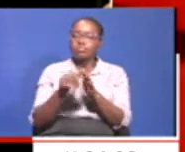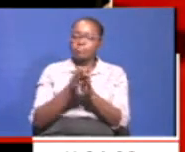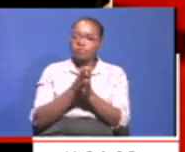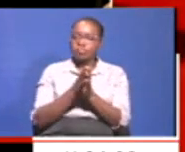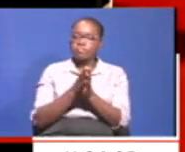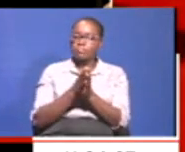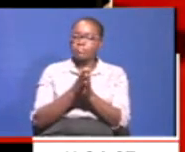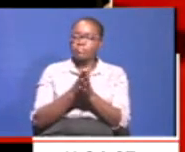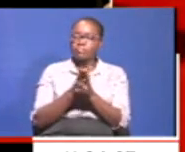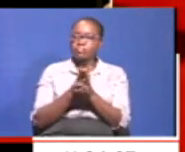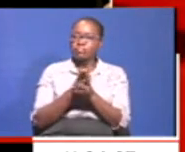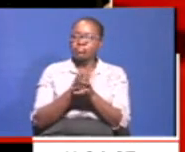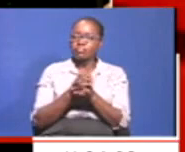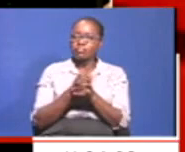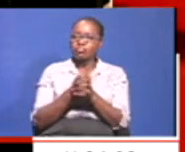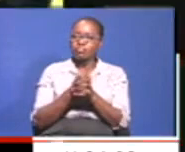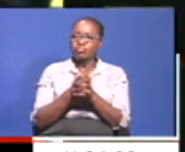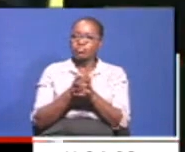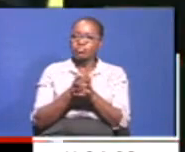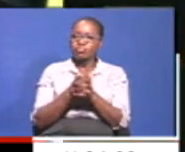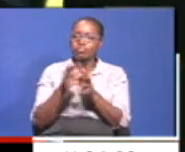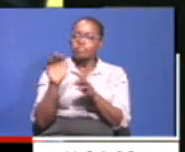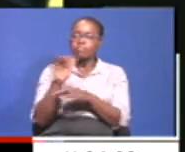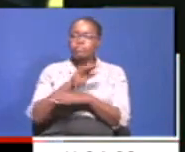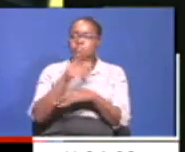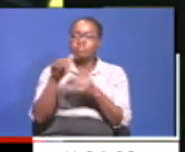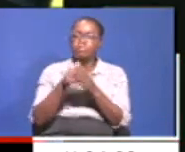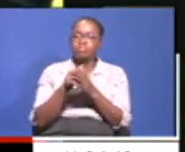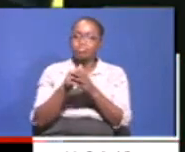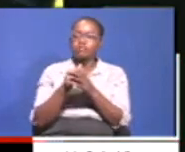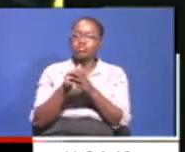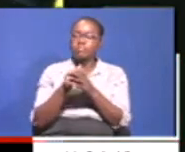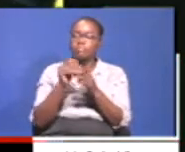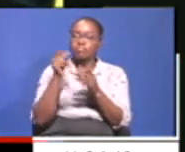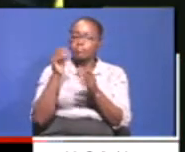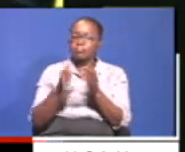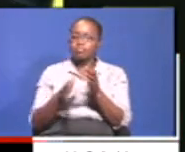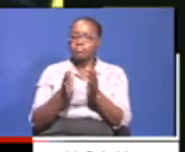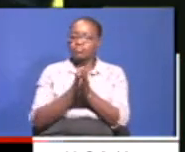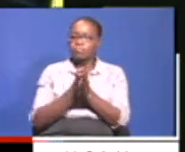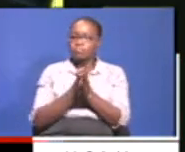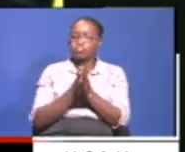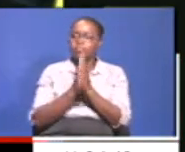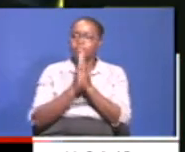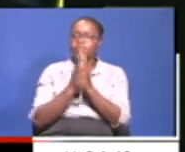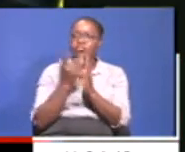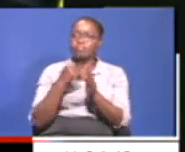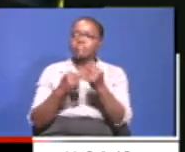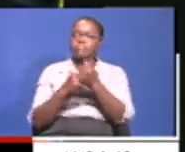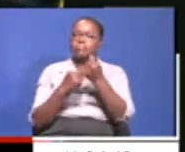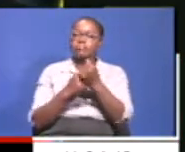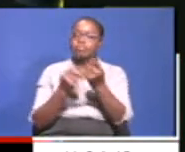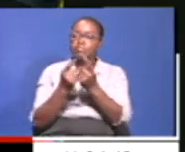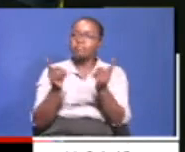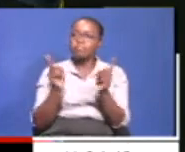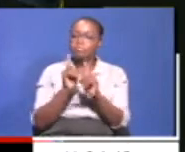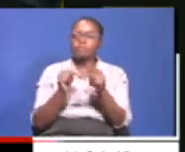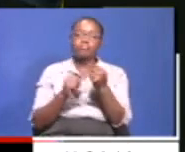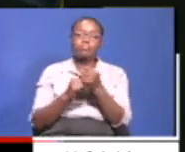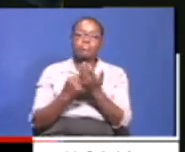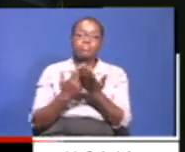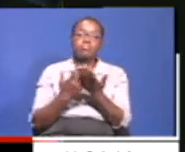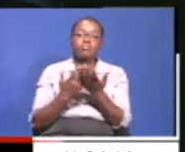action. We ask all Kenyans to cheer us on, give us support, pray for us, and just support us so that